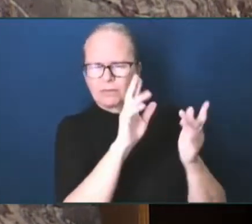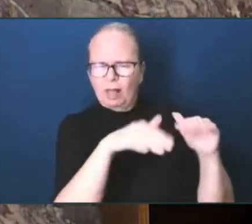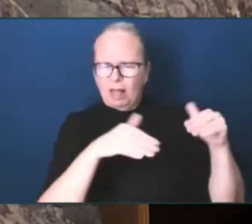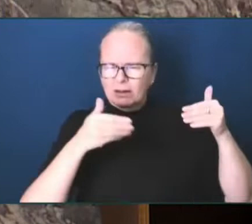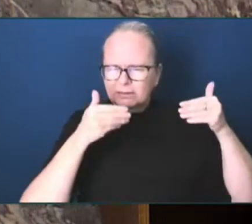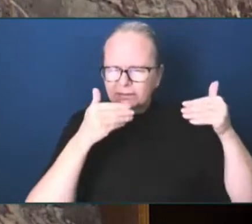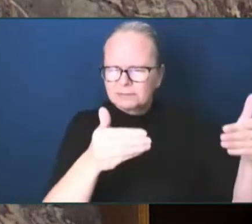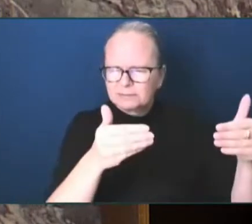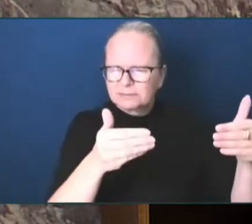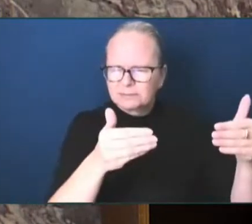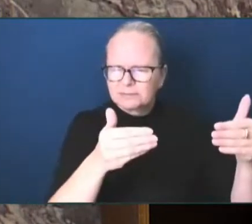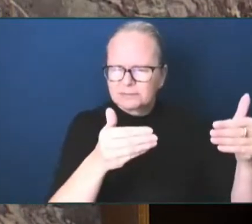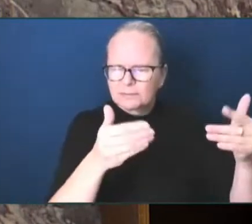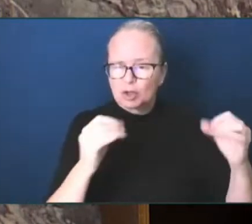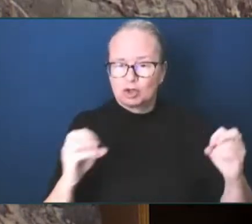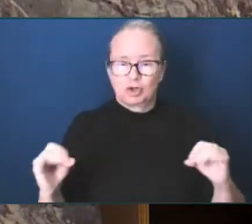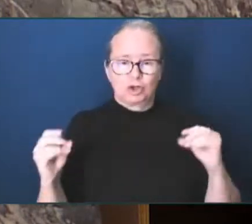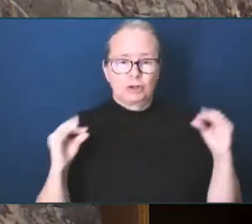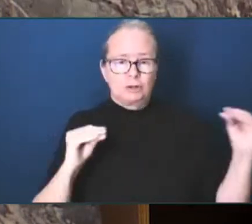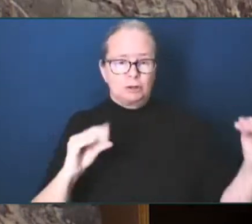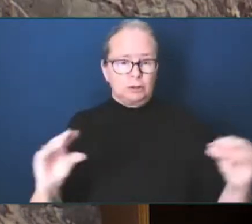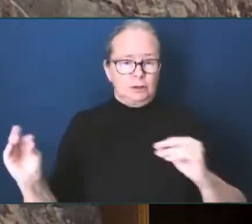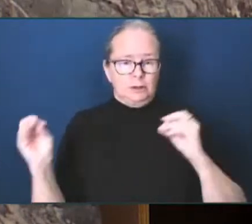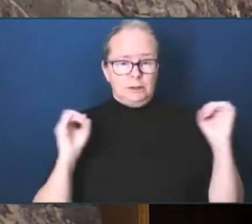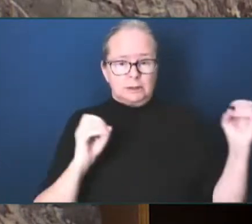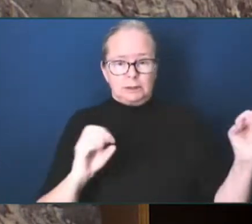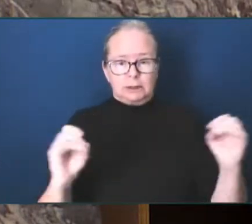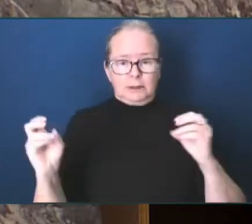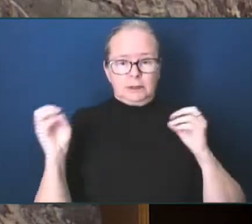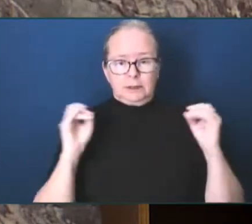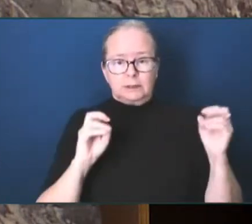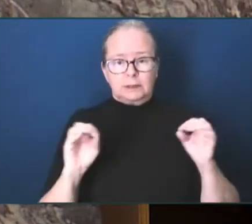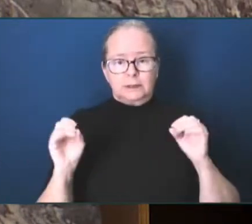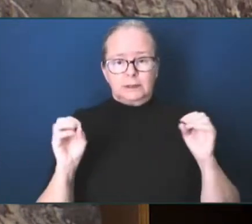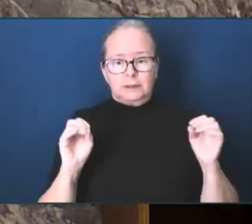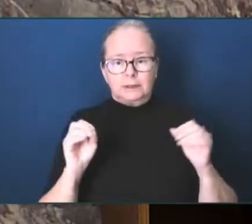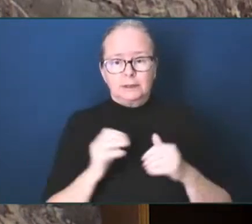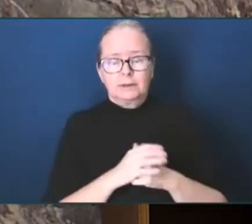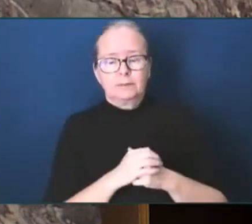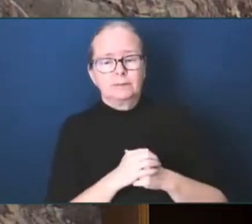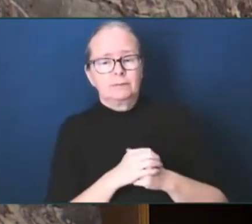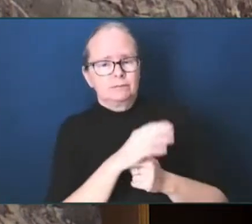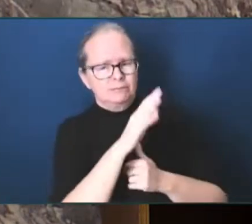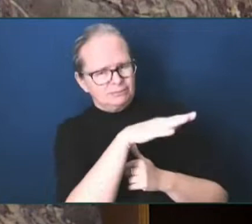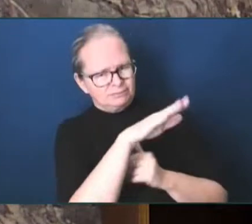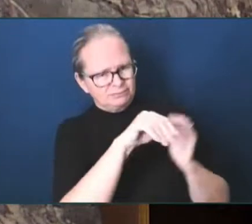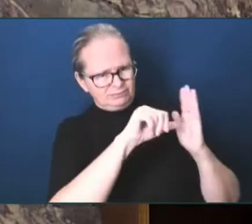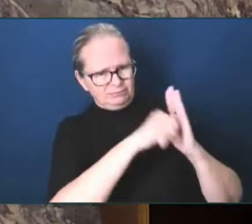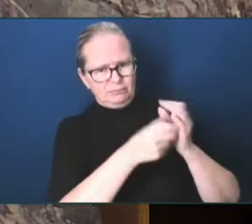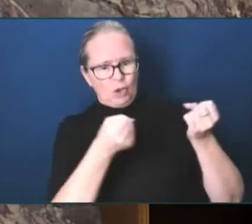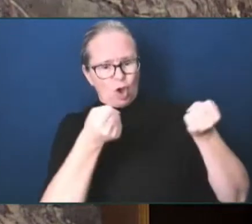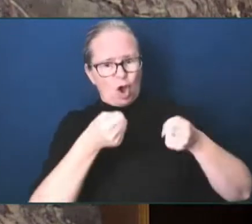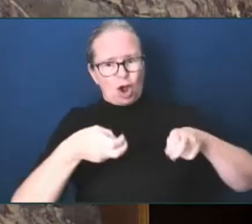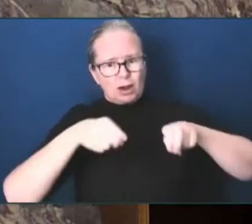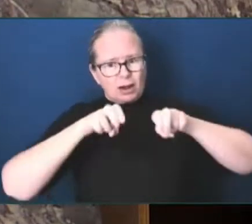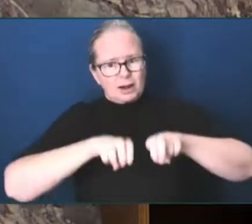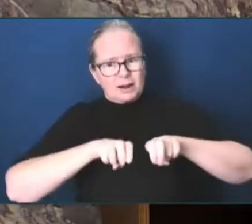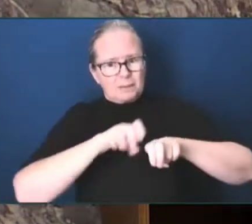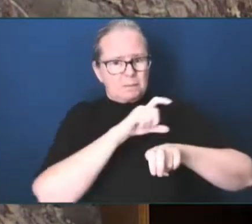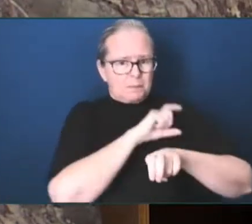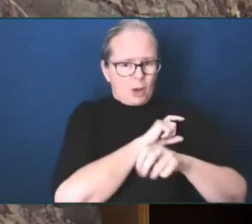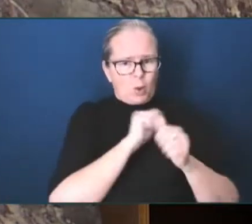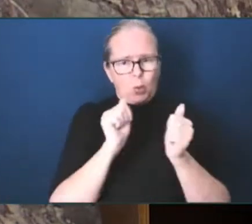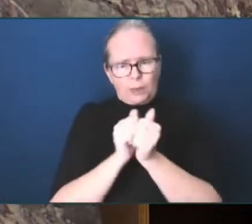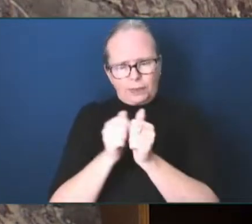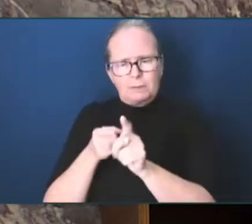And the fact of the matter is that CAR programs respond when there is a risk of violence, and they can't be substituted by peer